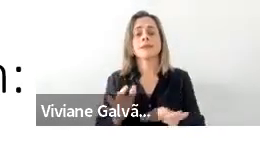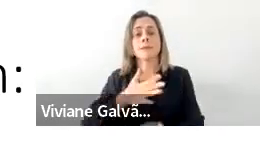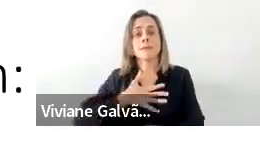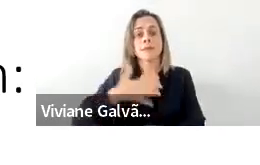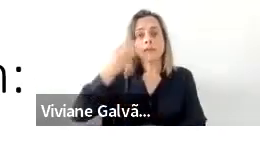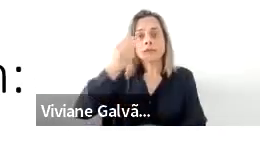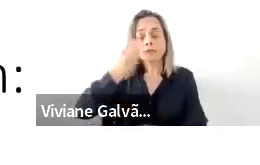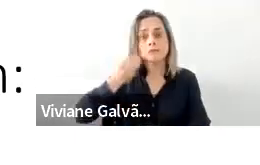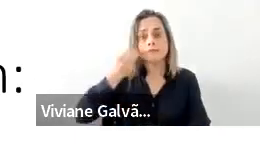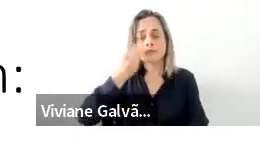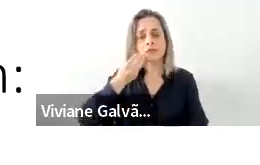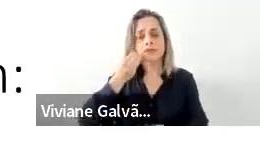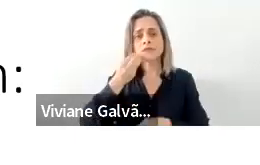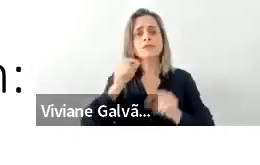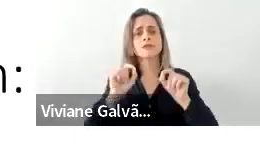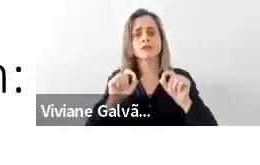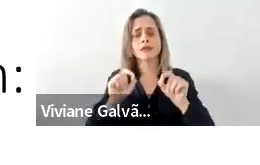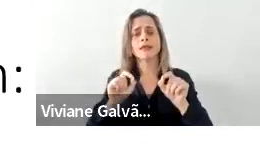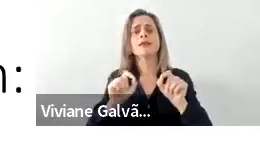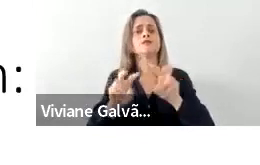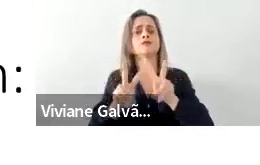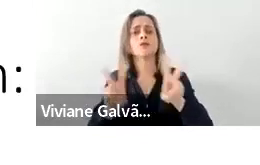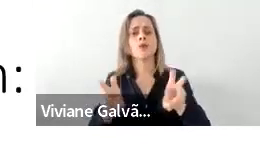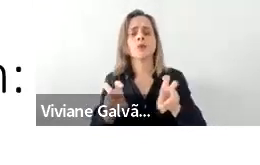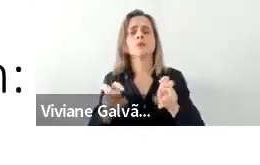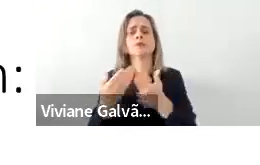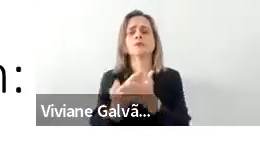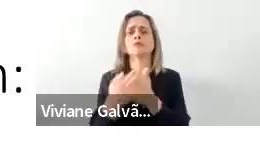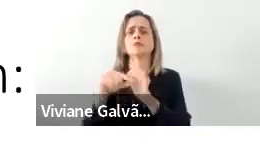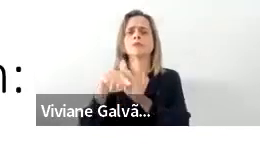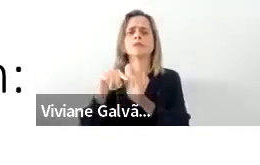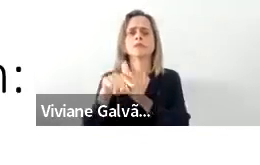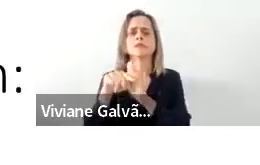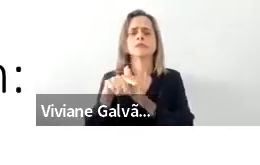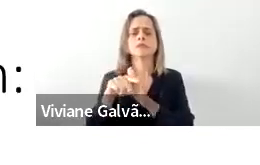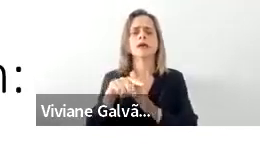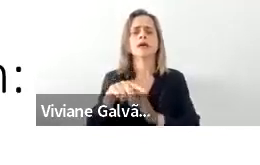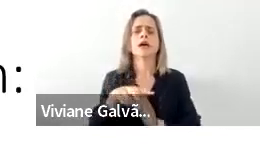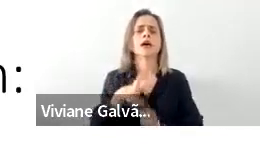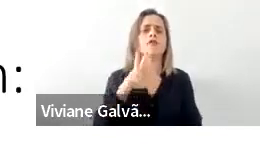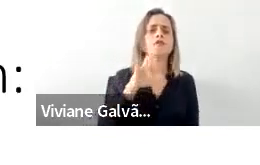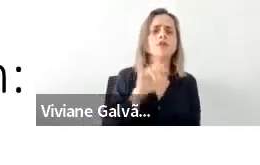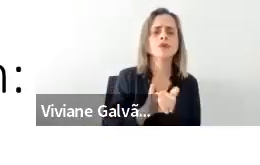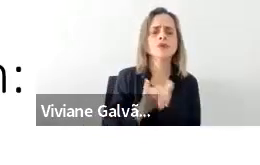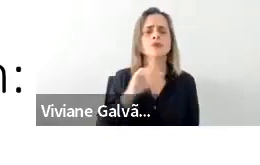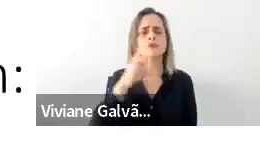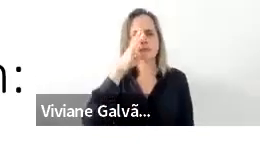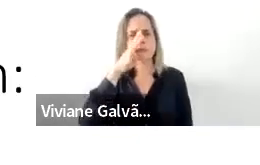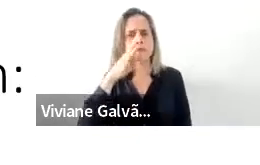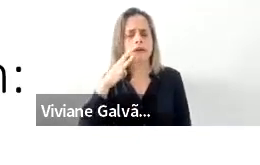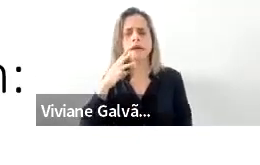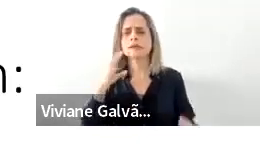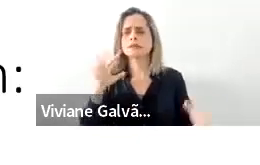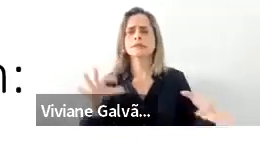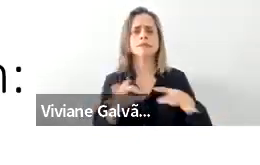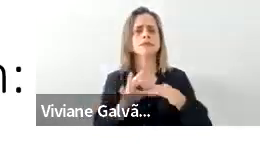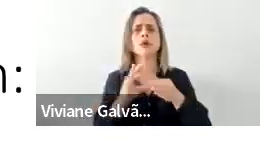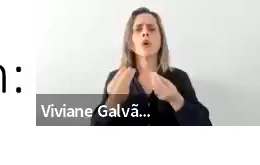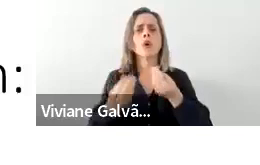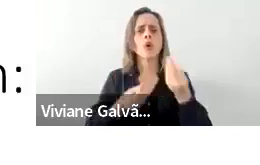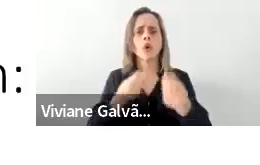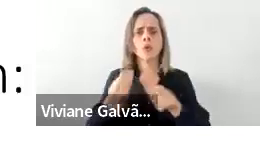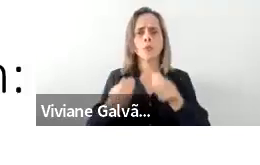ago, my own thoughts in general, just to set the scene, were the following. That